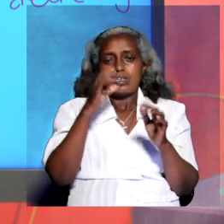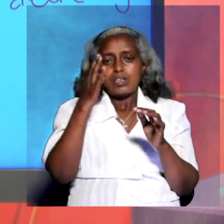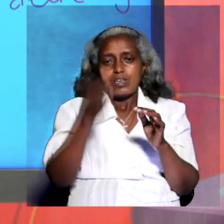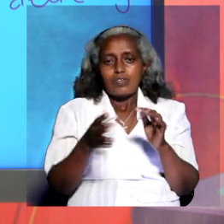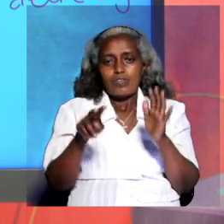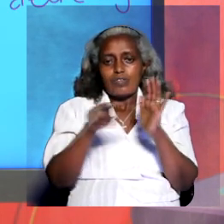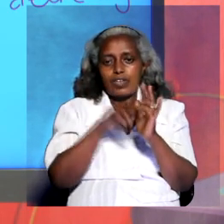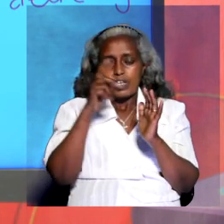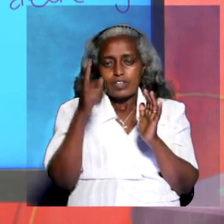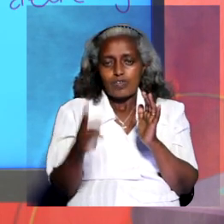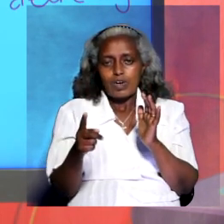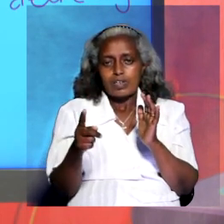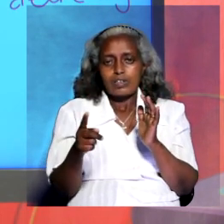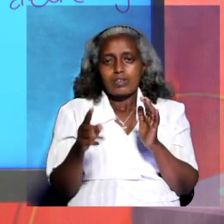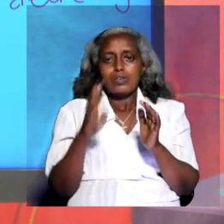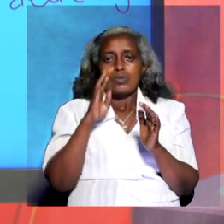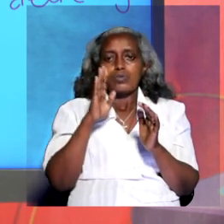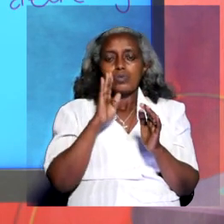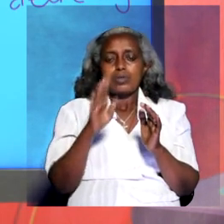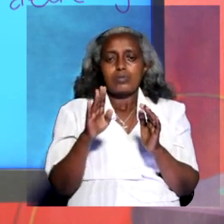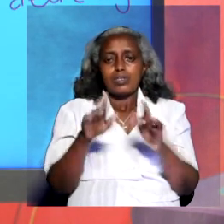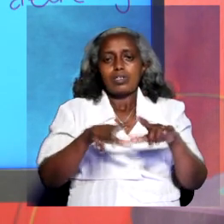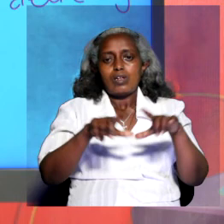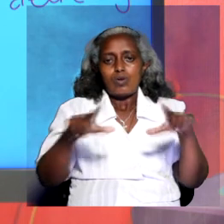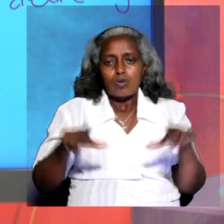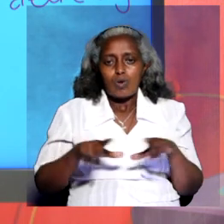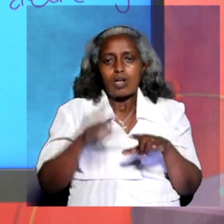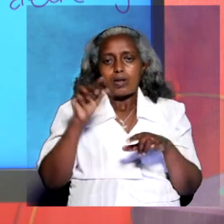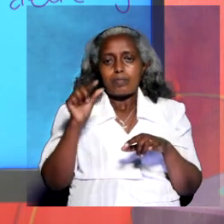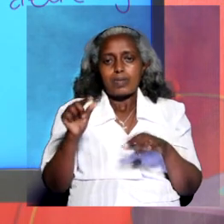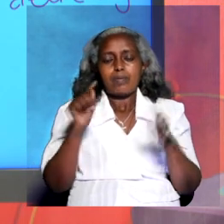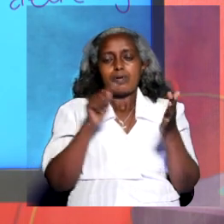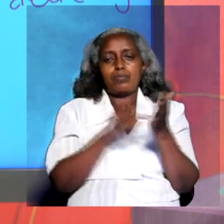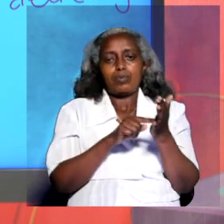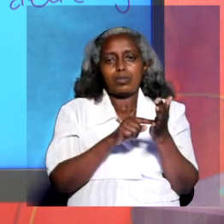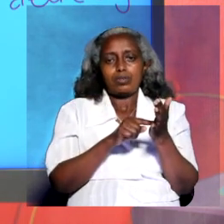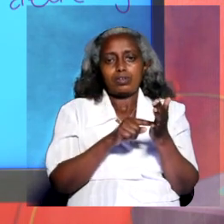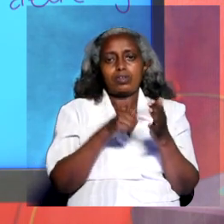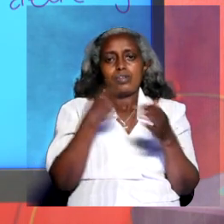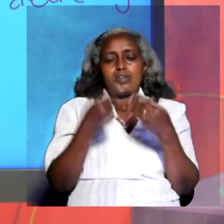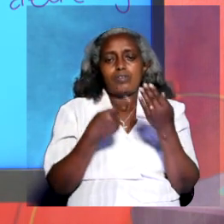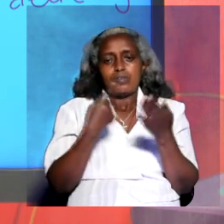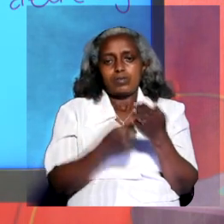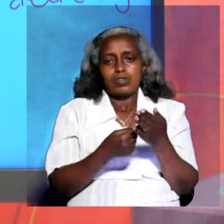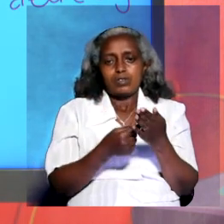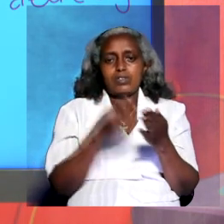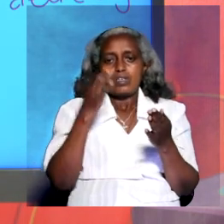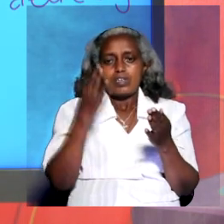of negative 1 will be this local minimum point. So from this